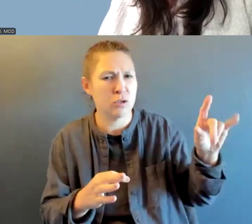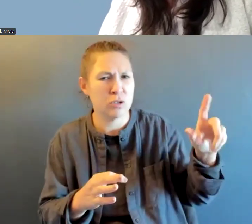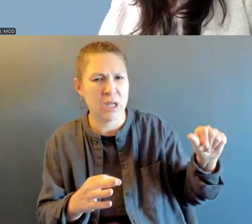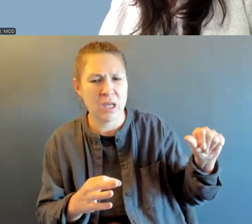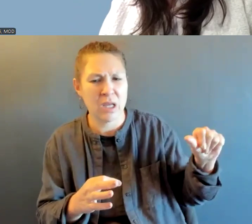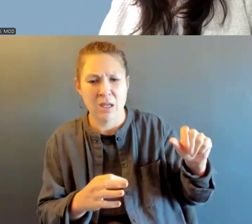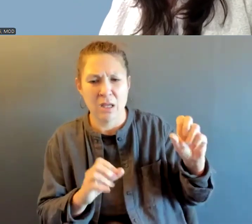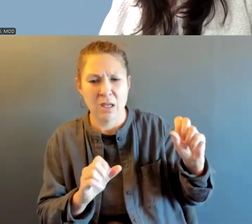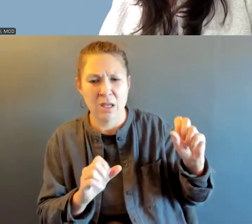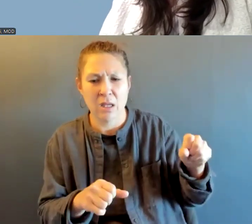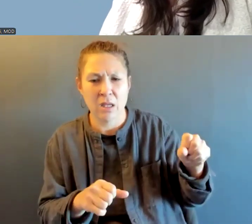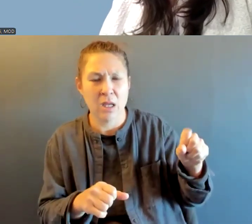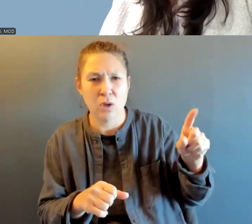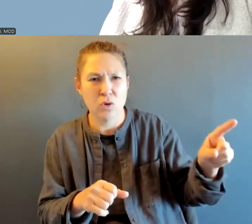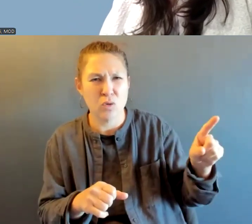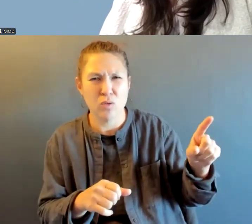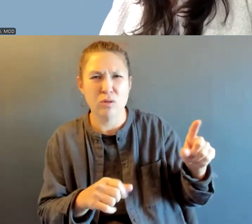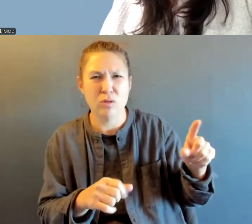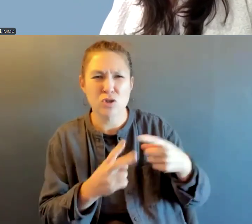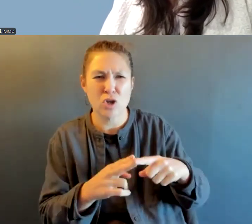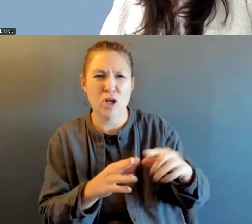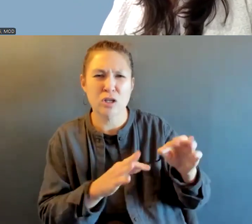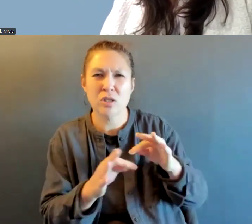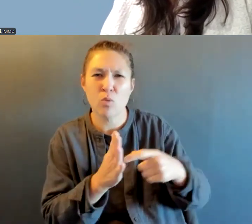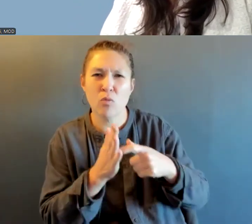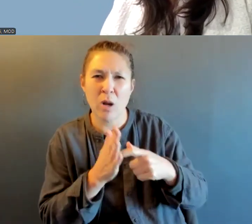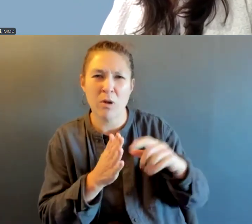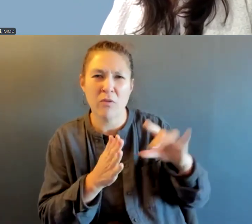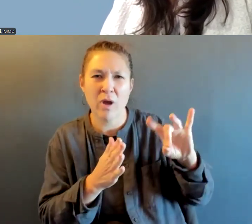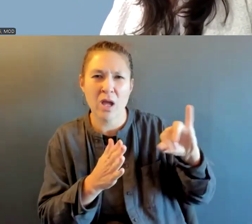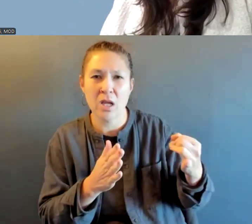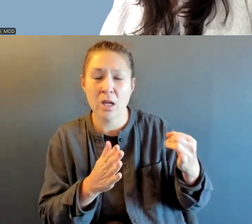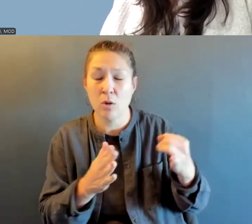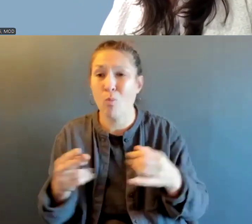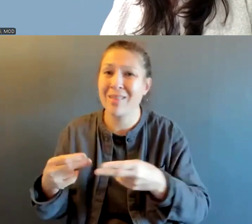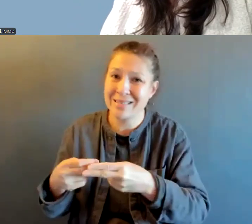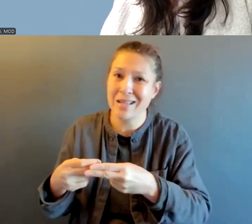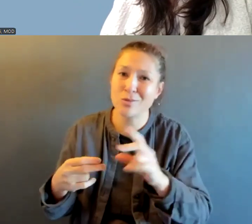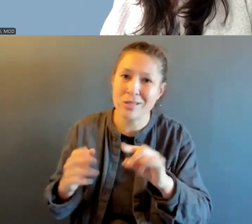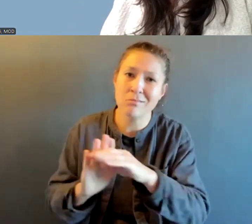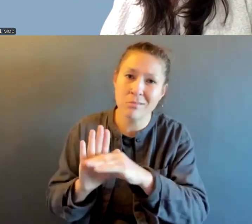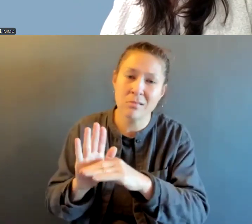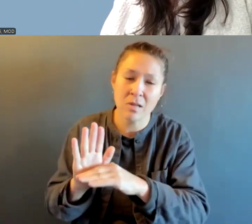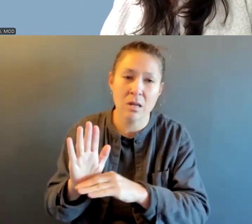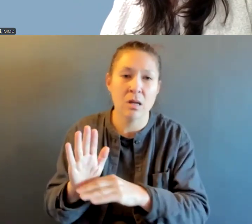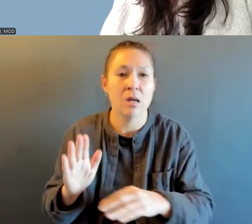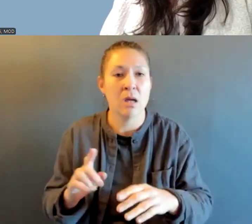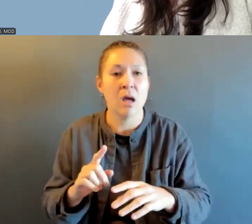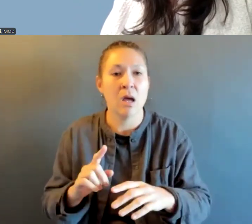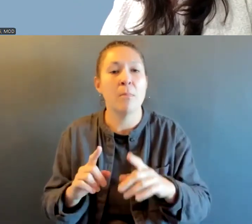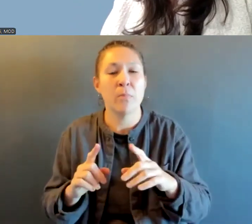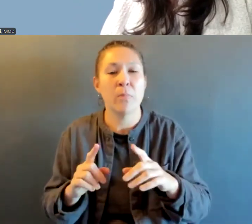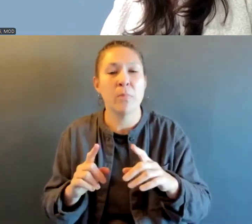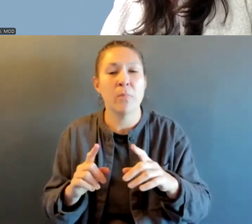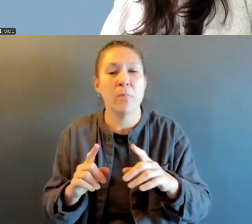HA requirements, and then okay. Yep, which we did in the slide deck. But basically, there's a certain membership. A majority of people need to be people with